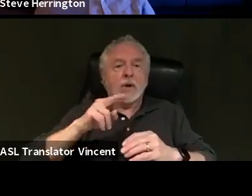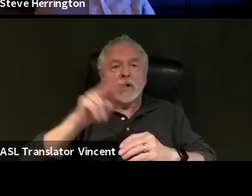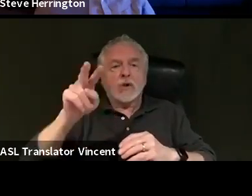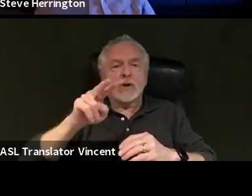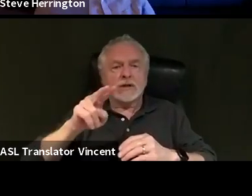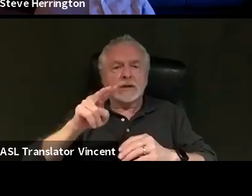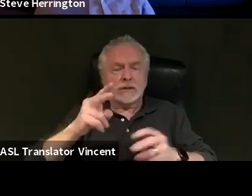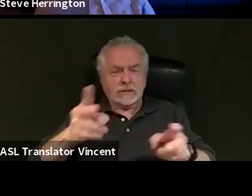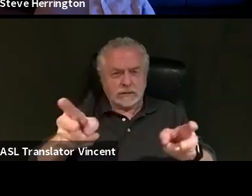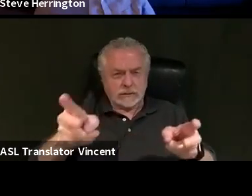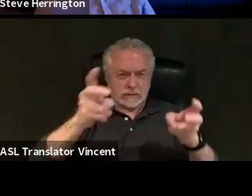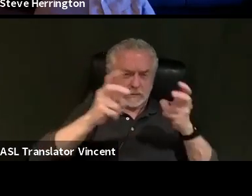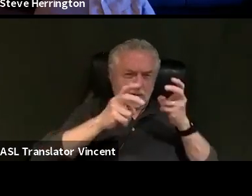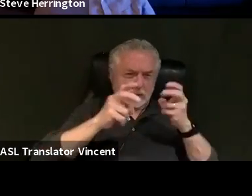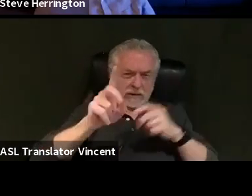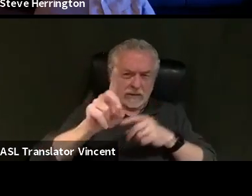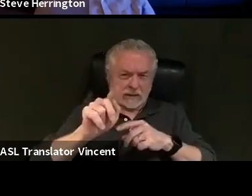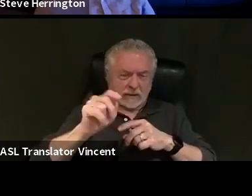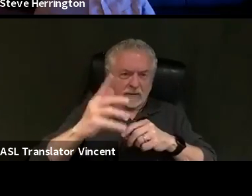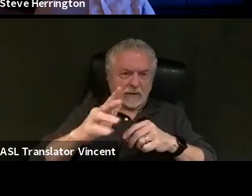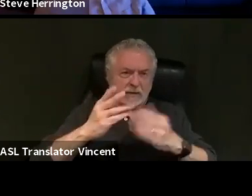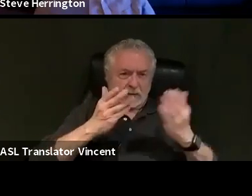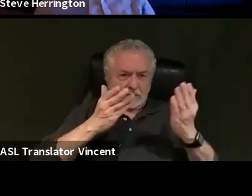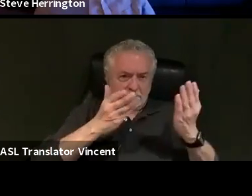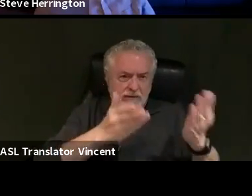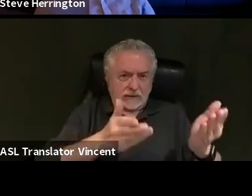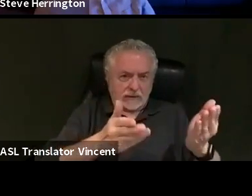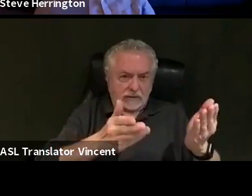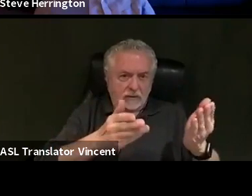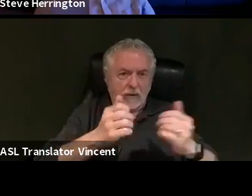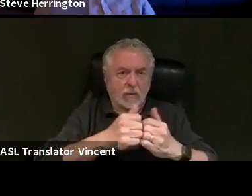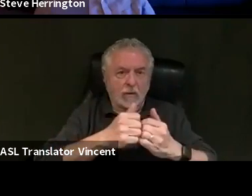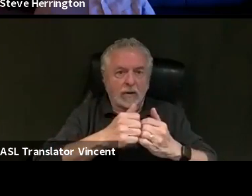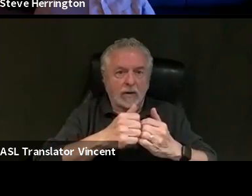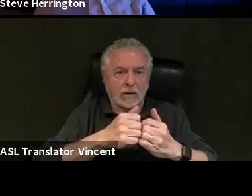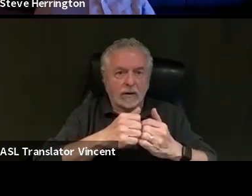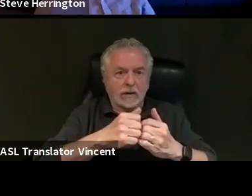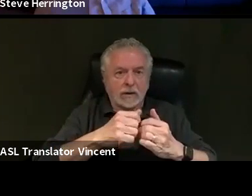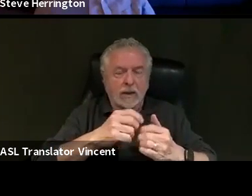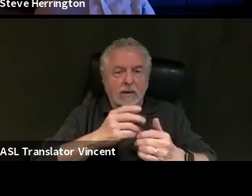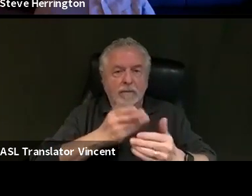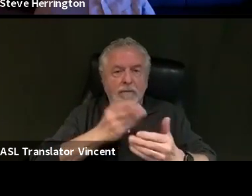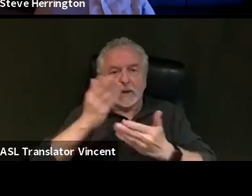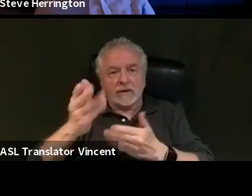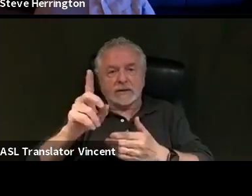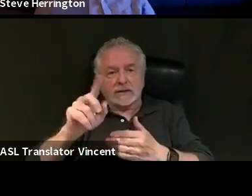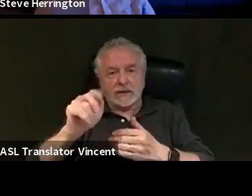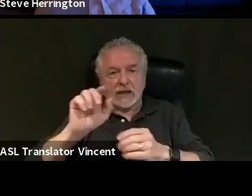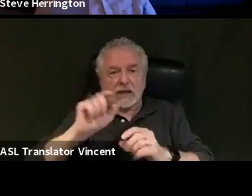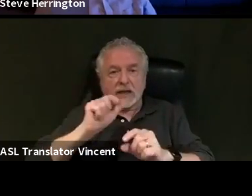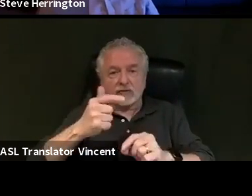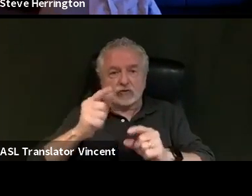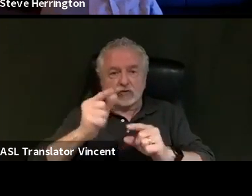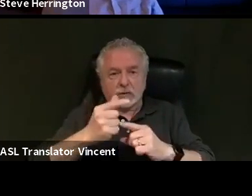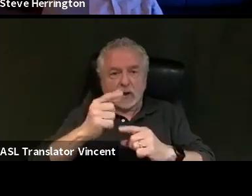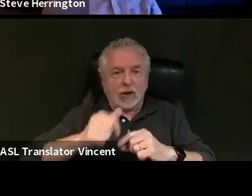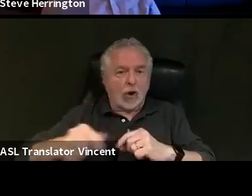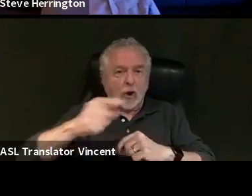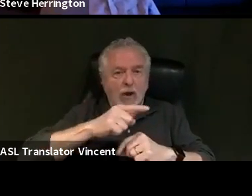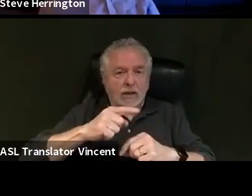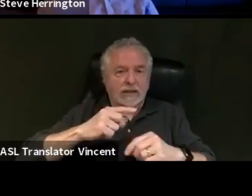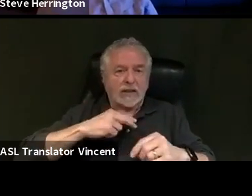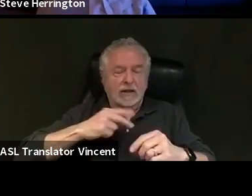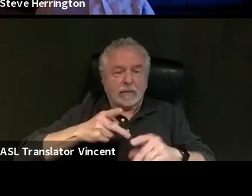at extrapolating kind of the data that already exists with this extension of data that's specific to this age group, I think all of us as